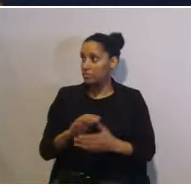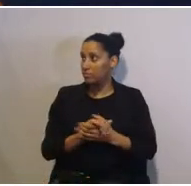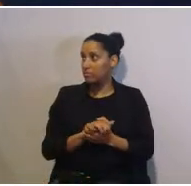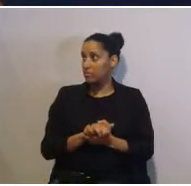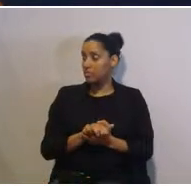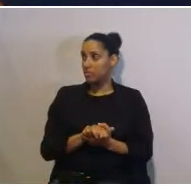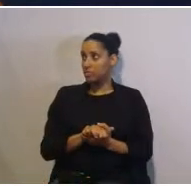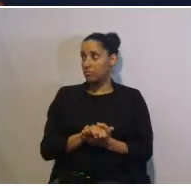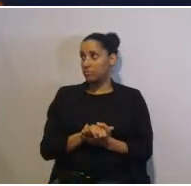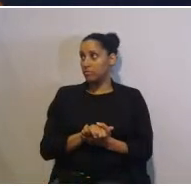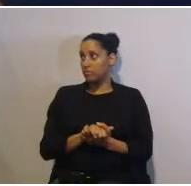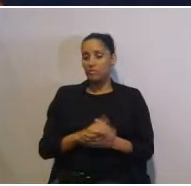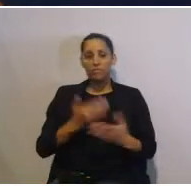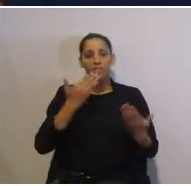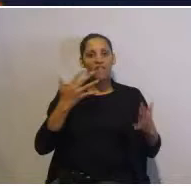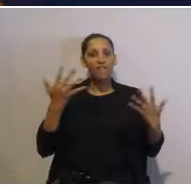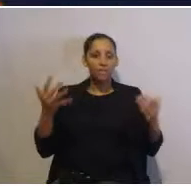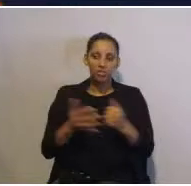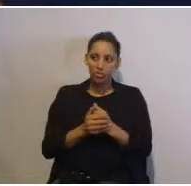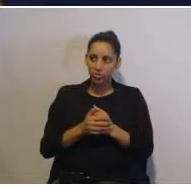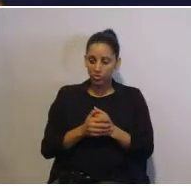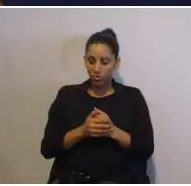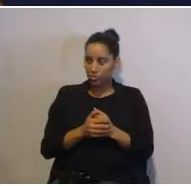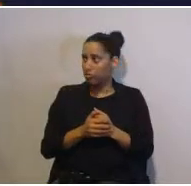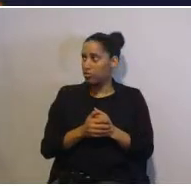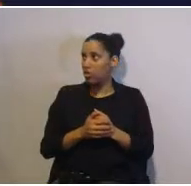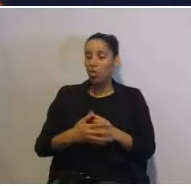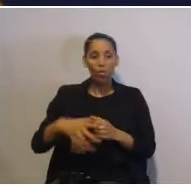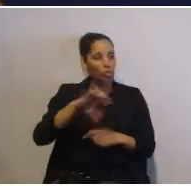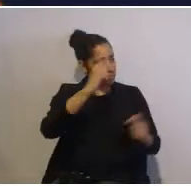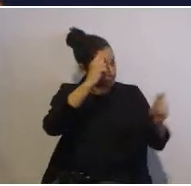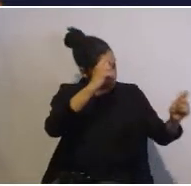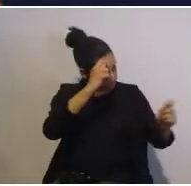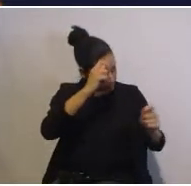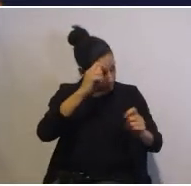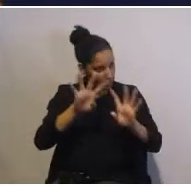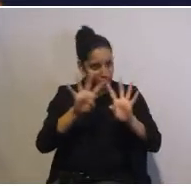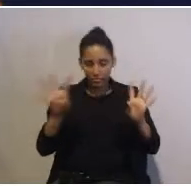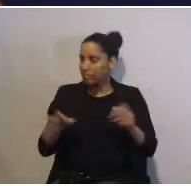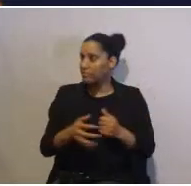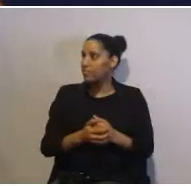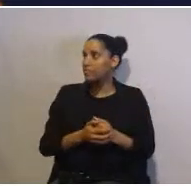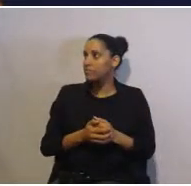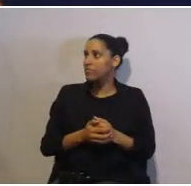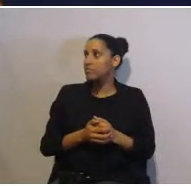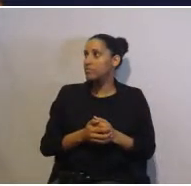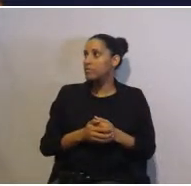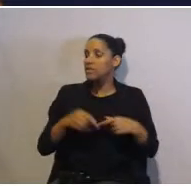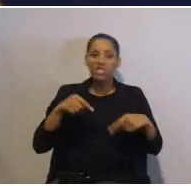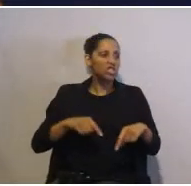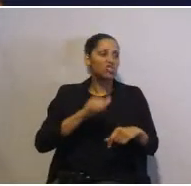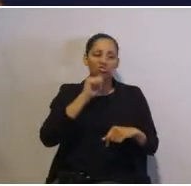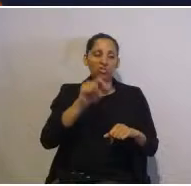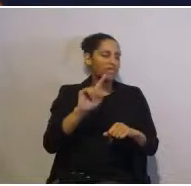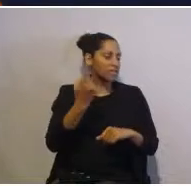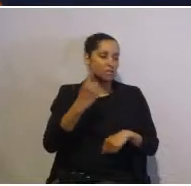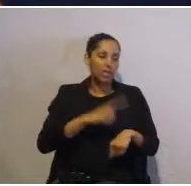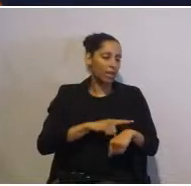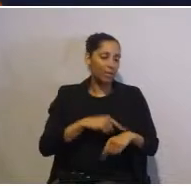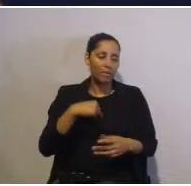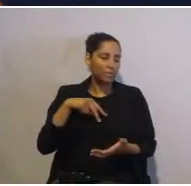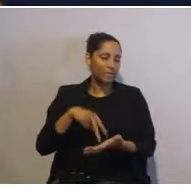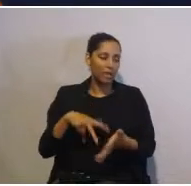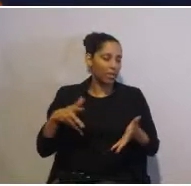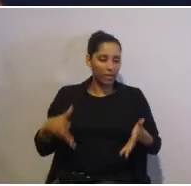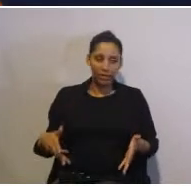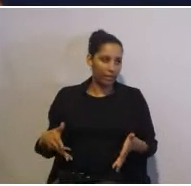Yeah, thank you very much. All protocol observed. This is not the first time that I'm standing